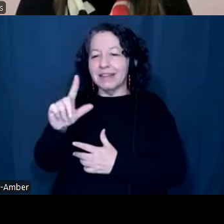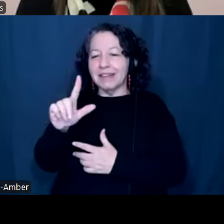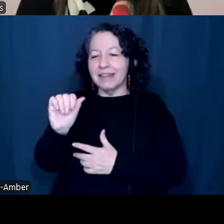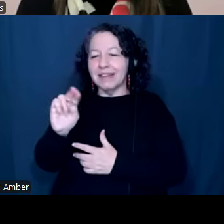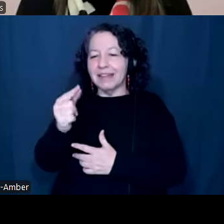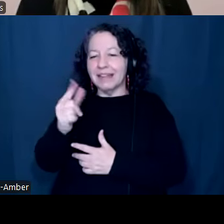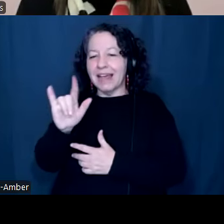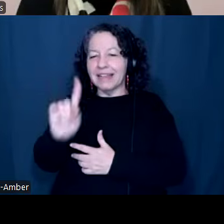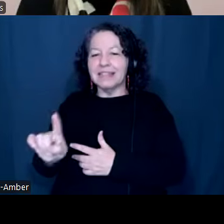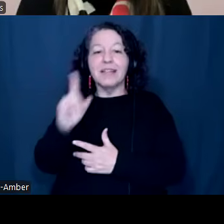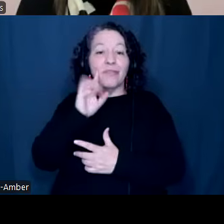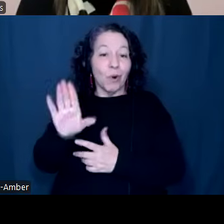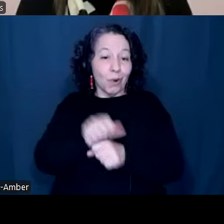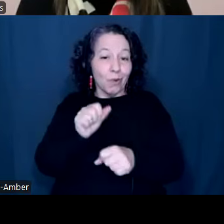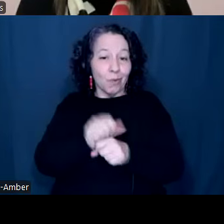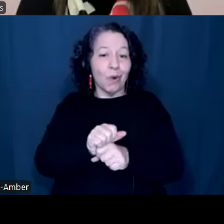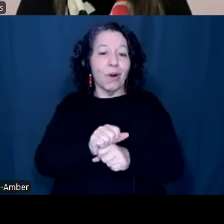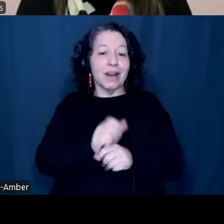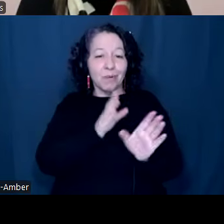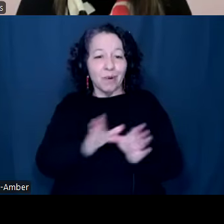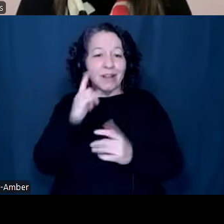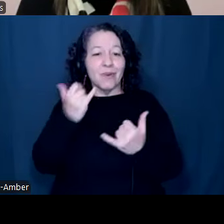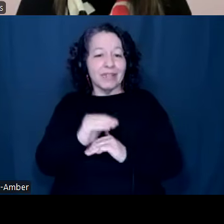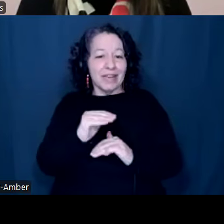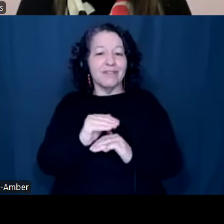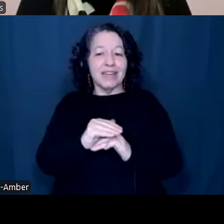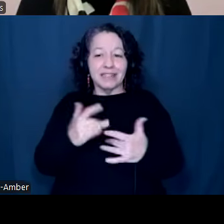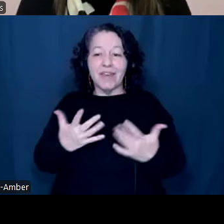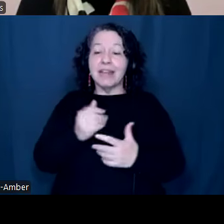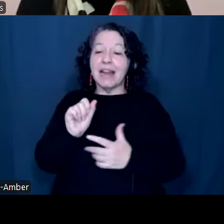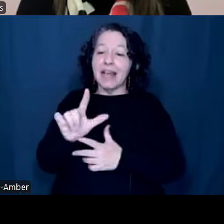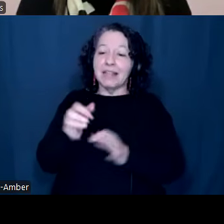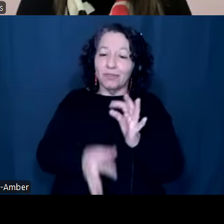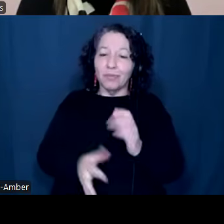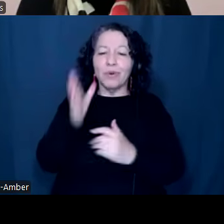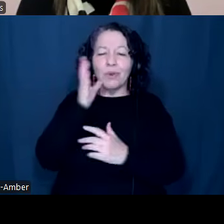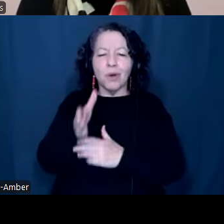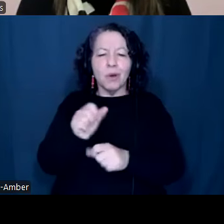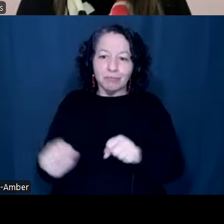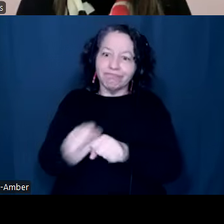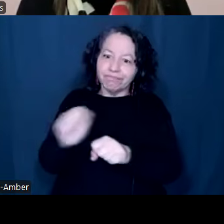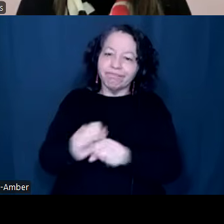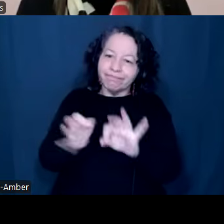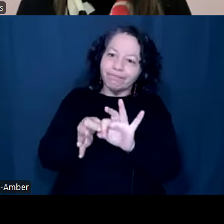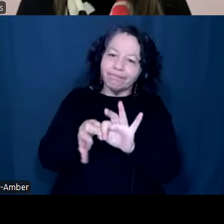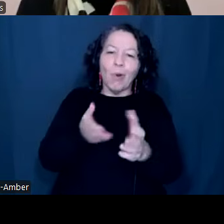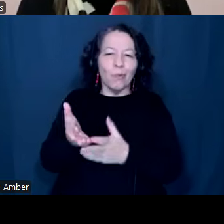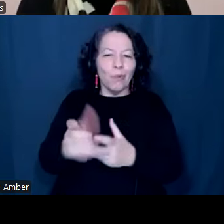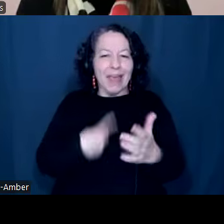tonight's events together, and our ASL translators who are going to be working hard throughout this hour.